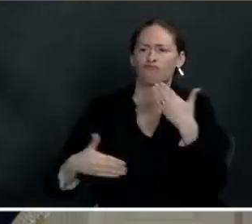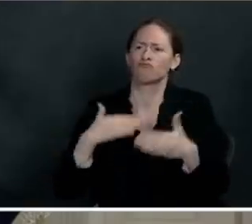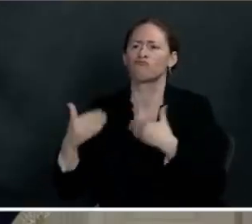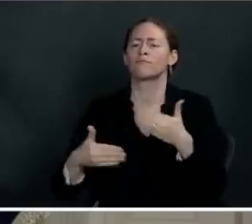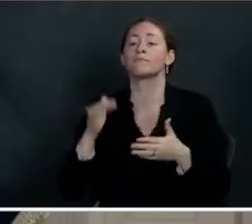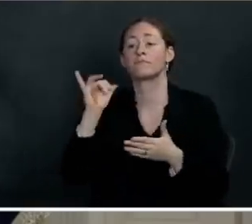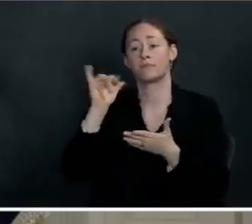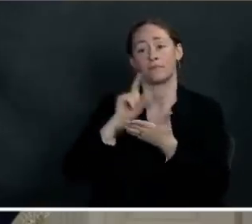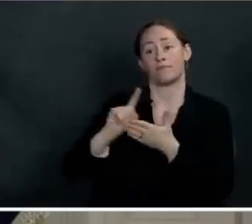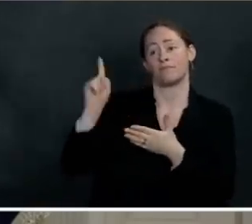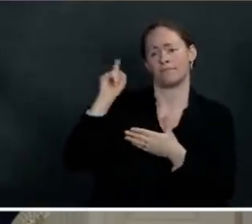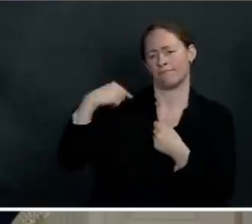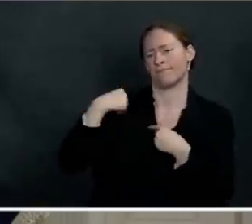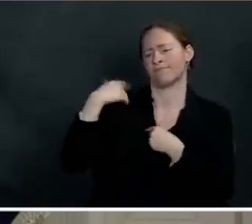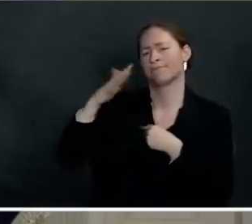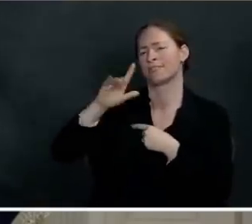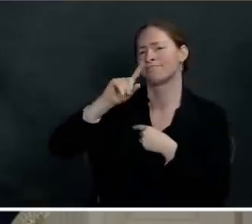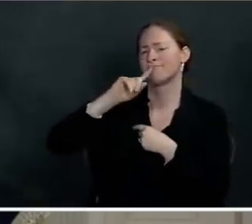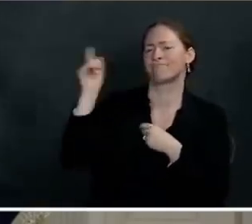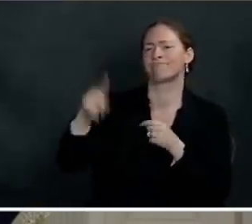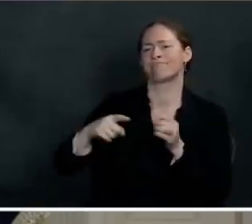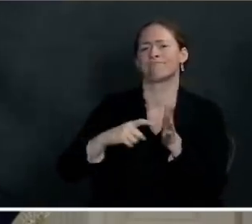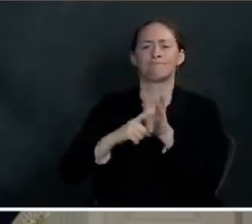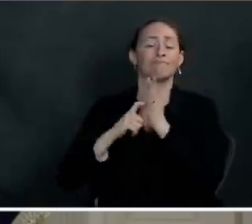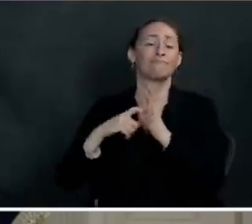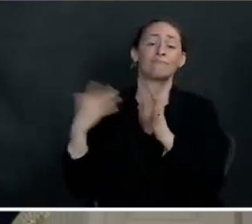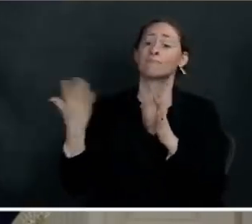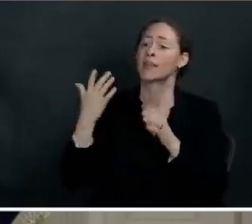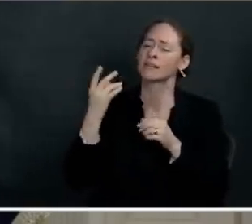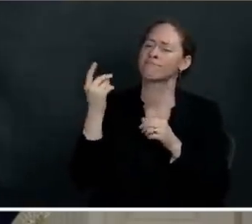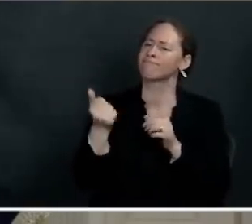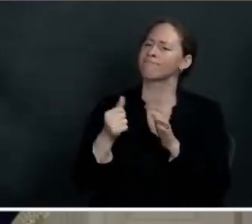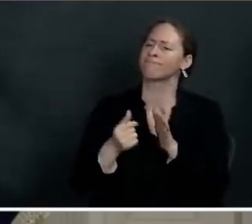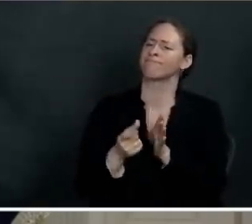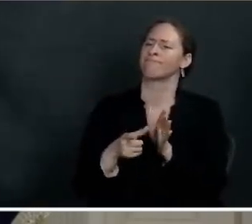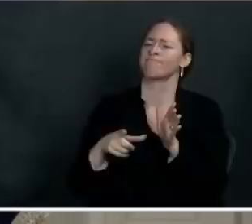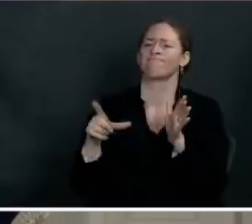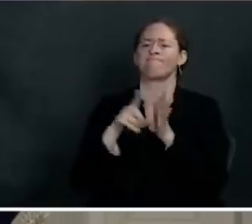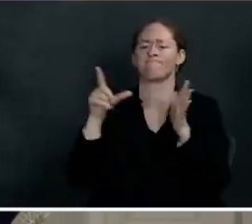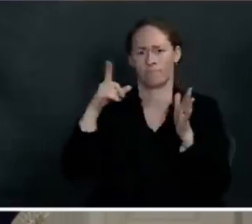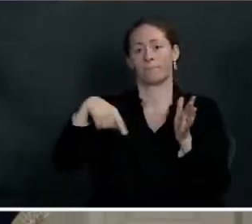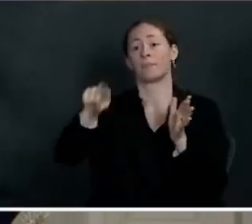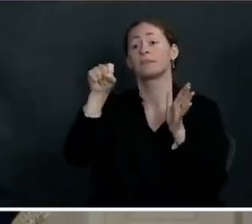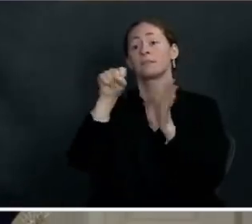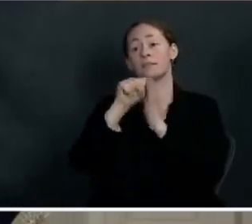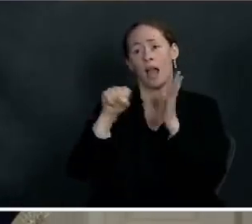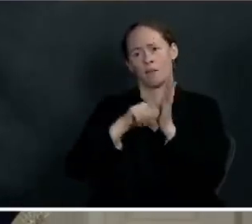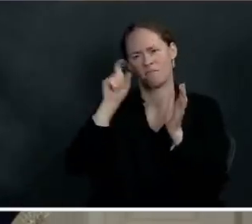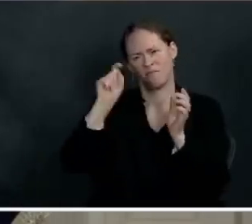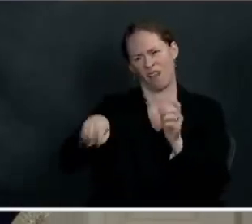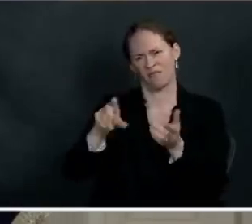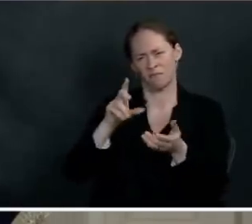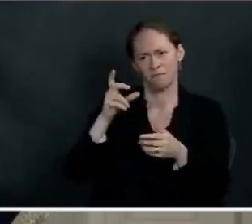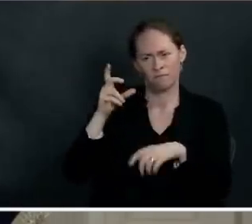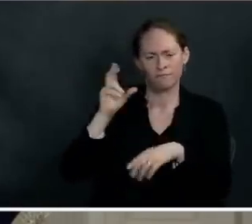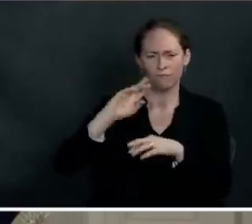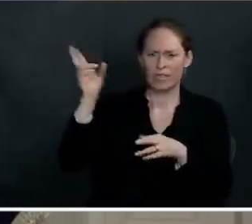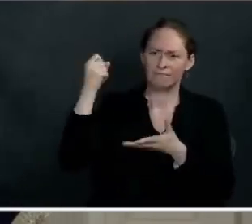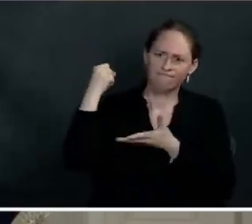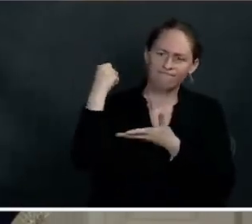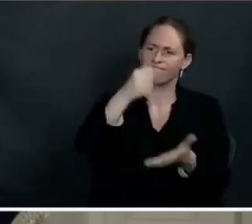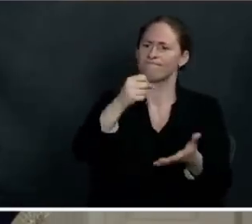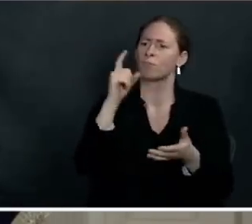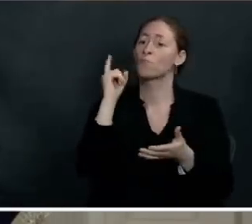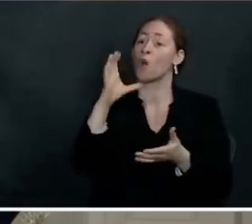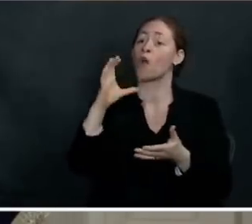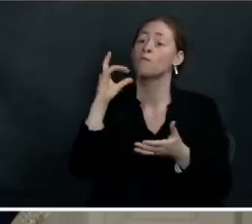signed a declaration to immediately begin reimbursing states 100% for the uses of their National Guard to